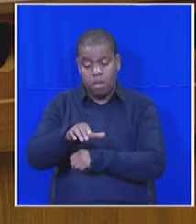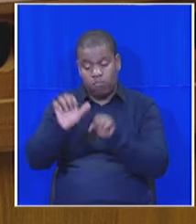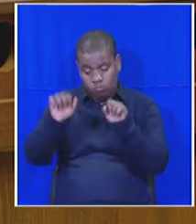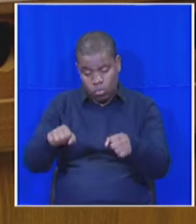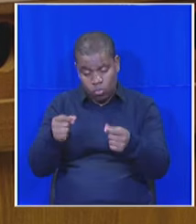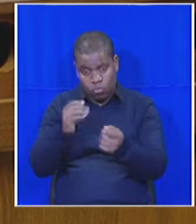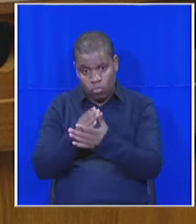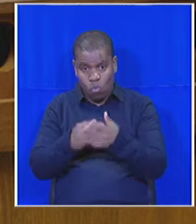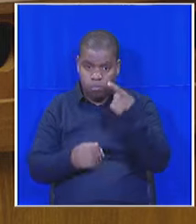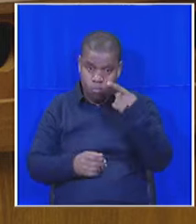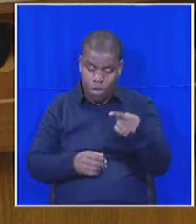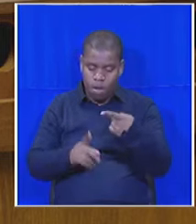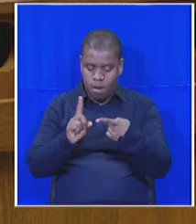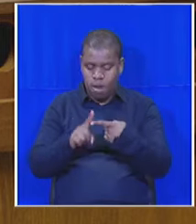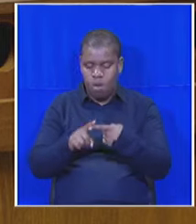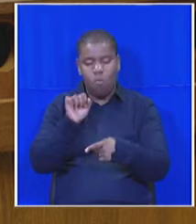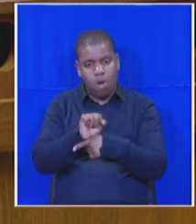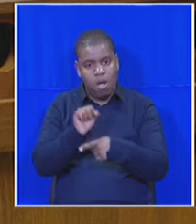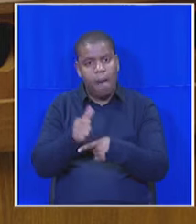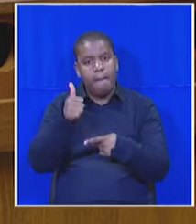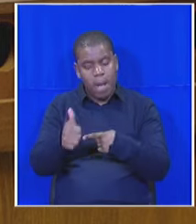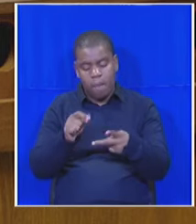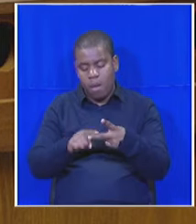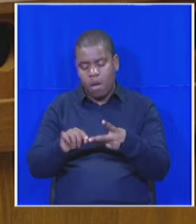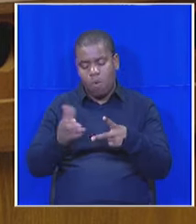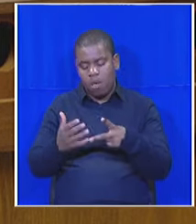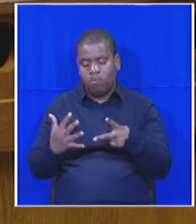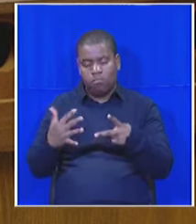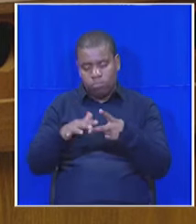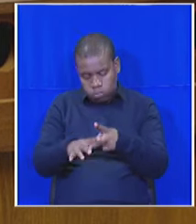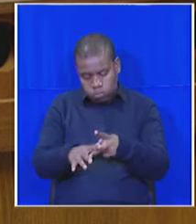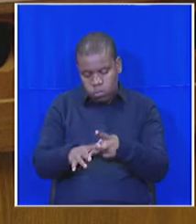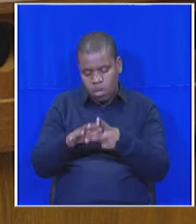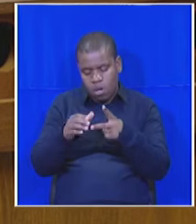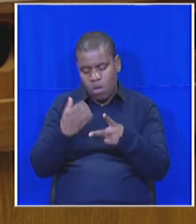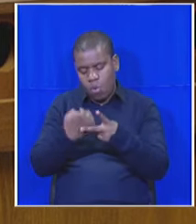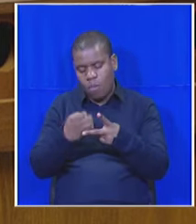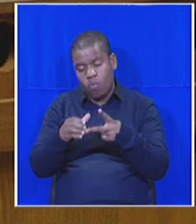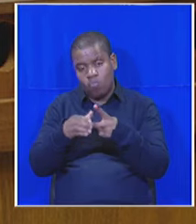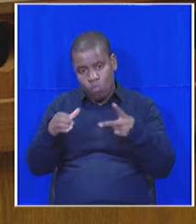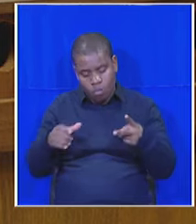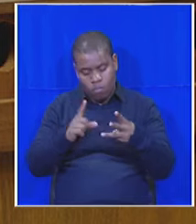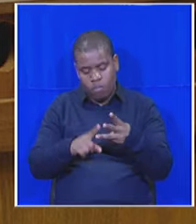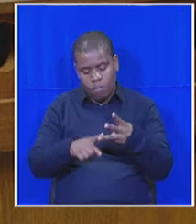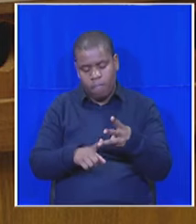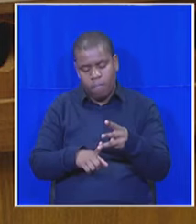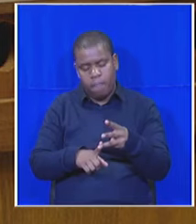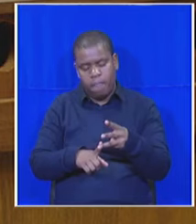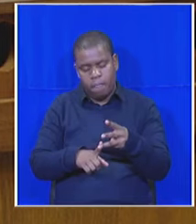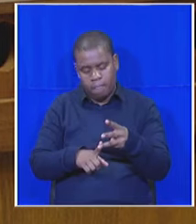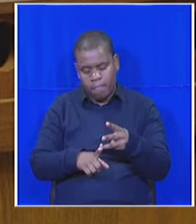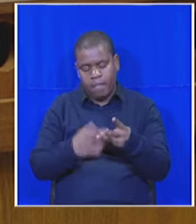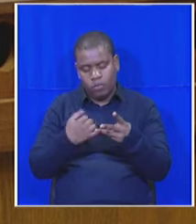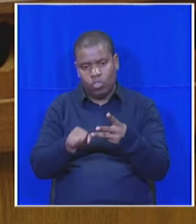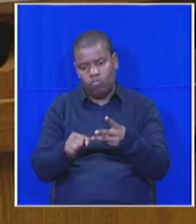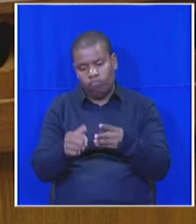one, decent employment through inclusive economic growth, two, the provision of